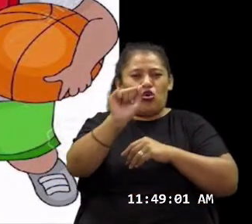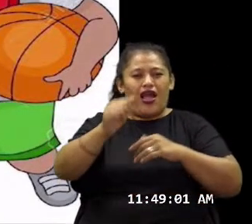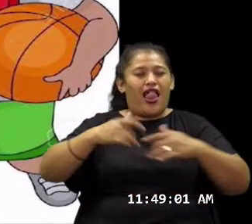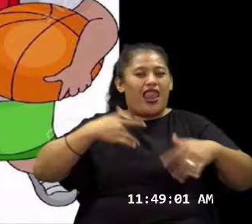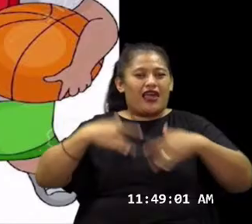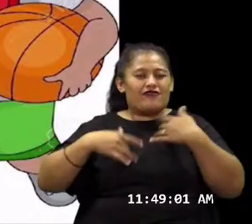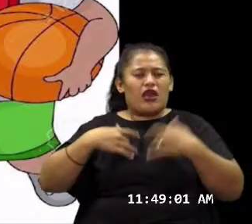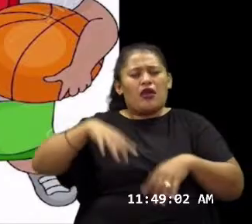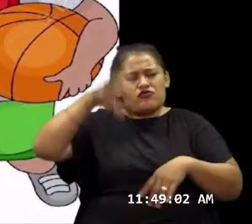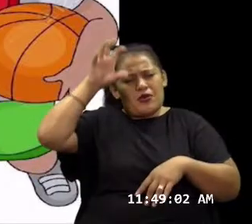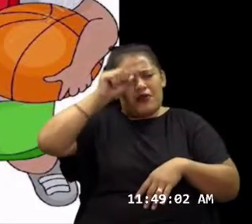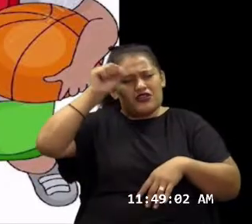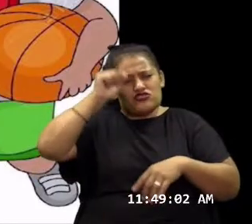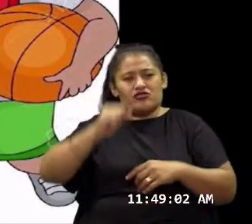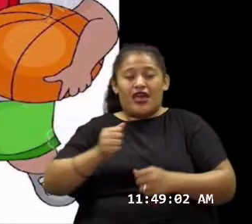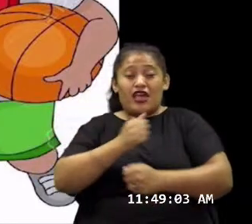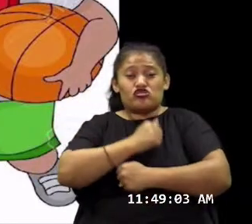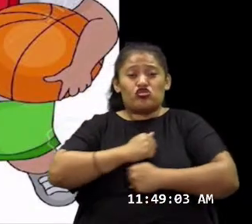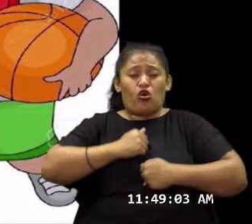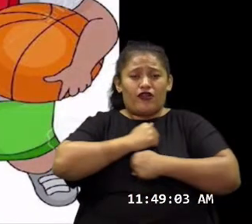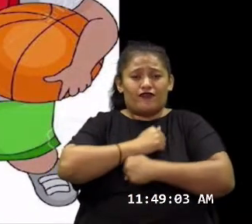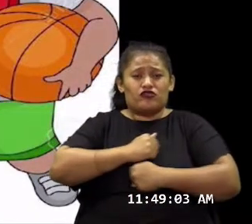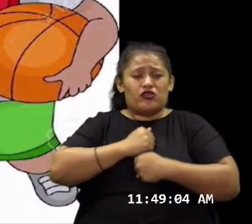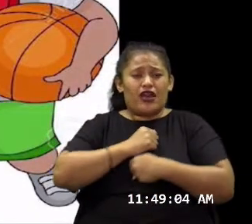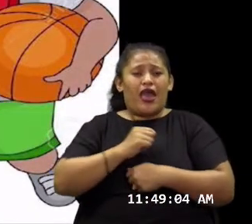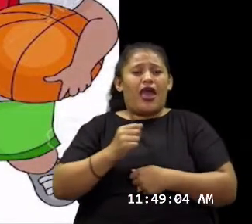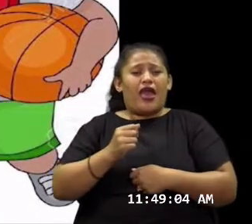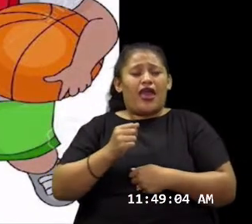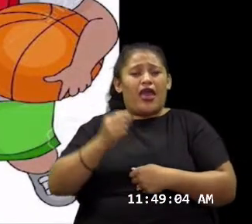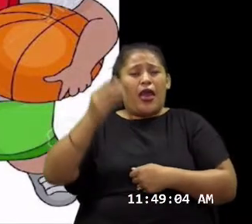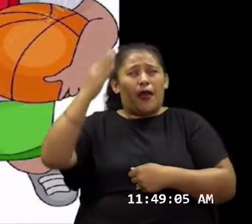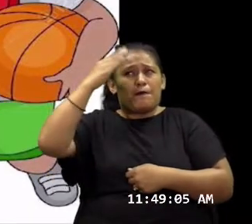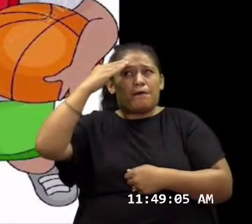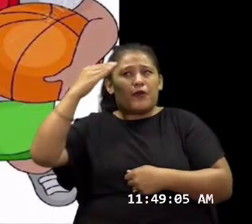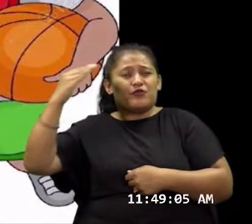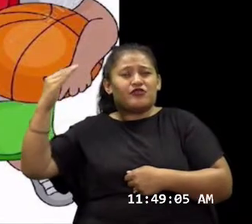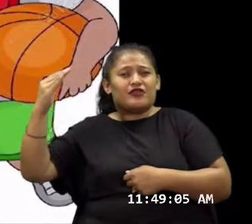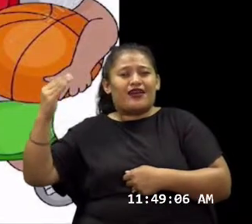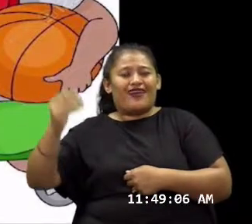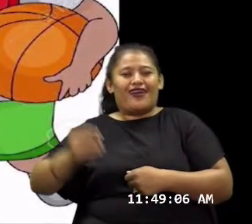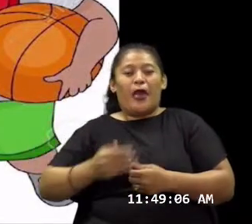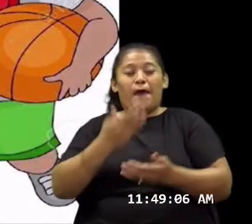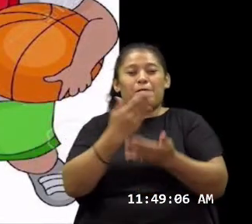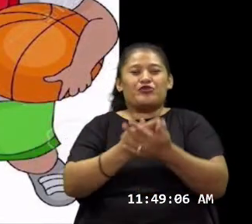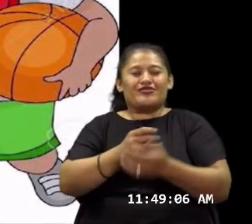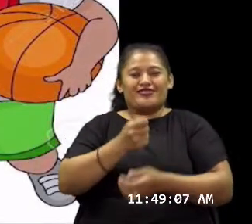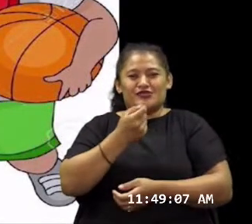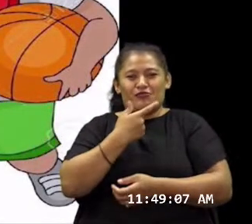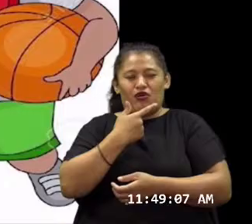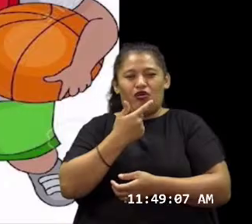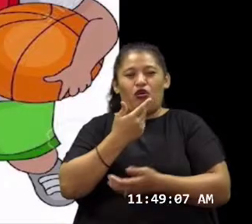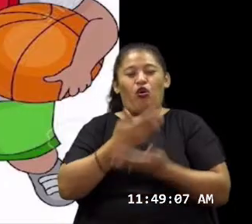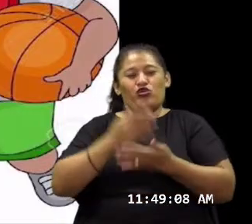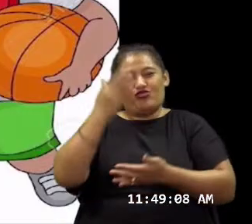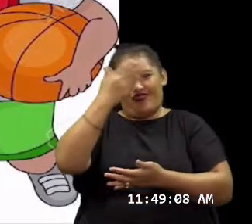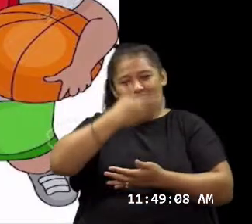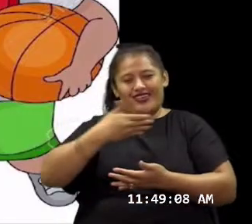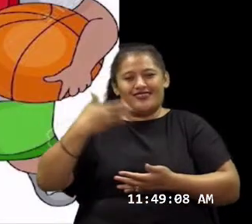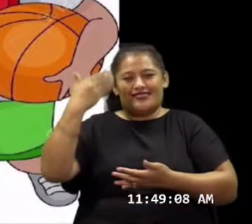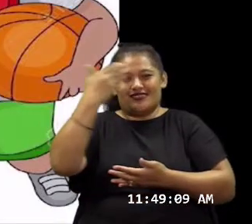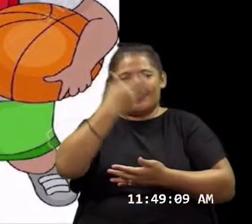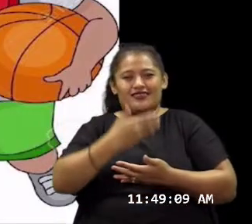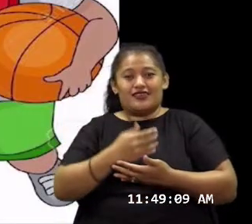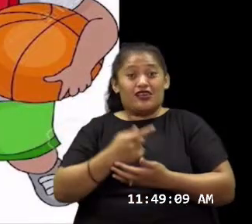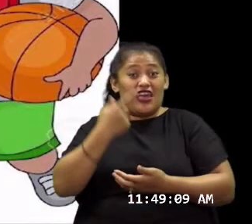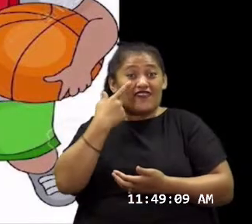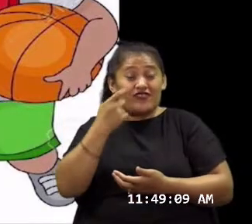you of being joyful, a memory that puts a smile on your face. Have you